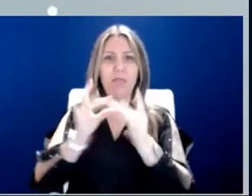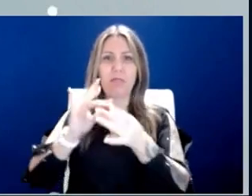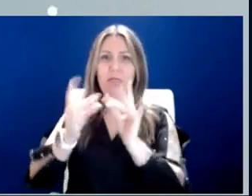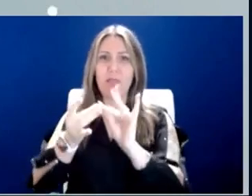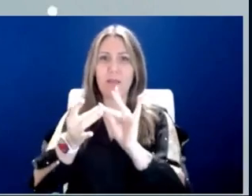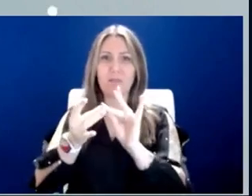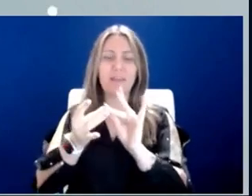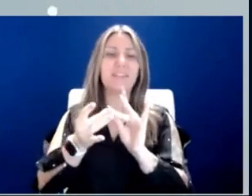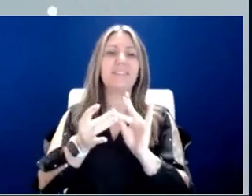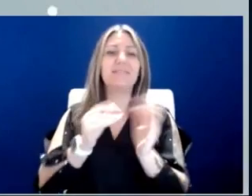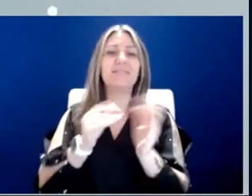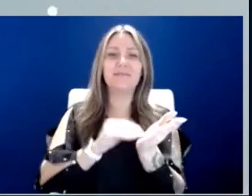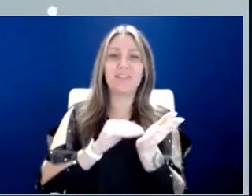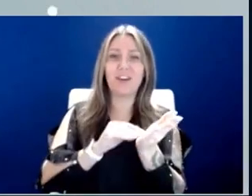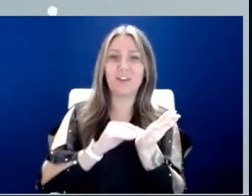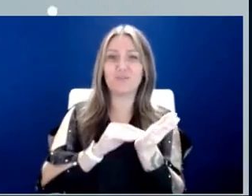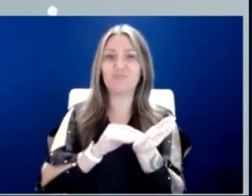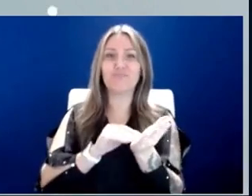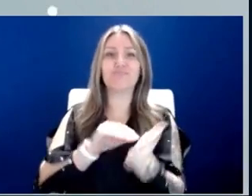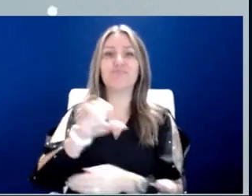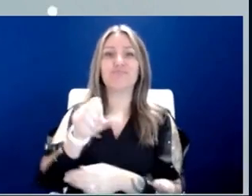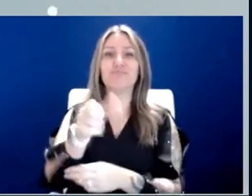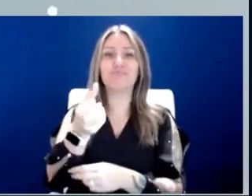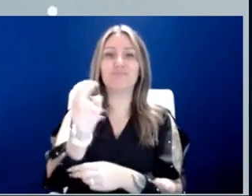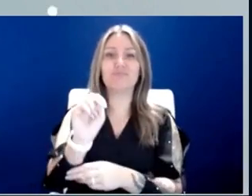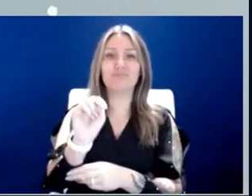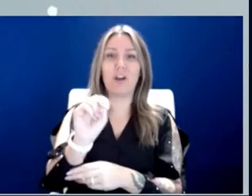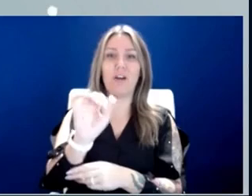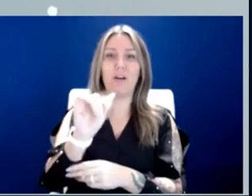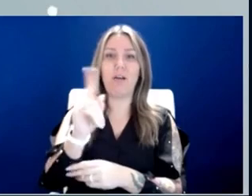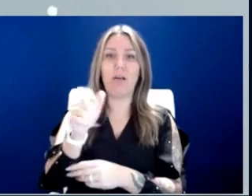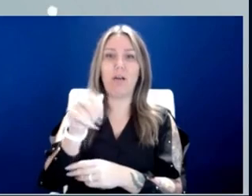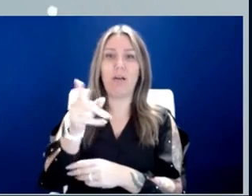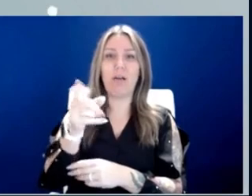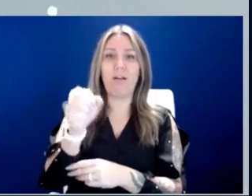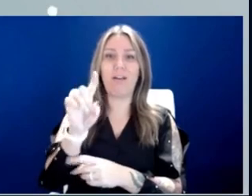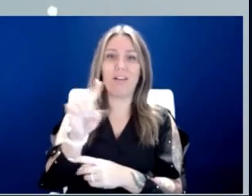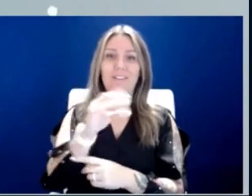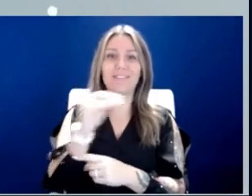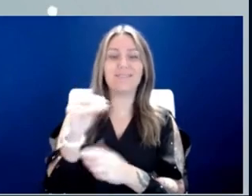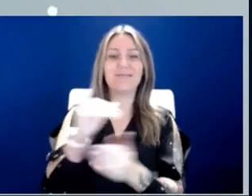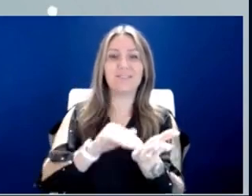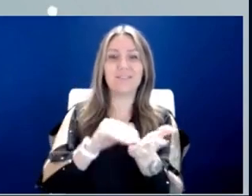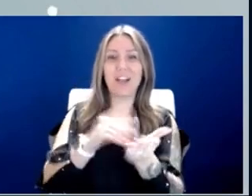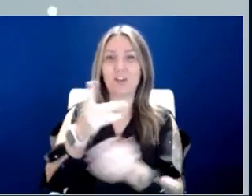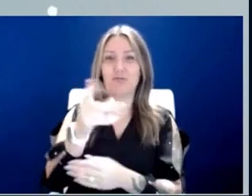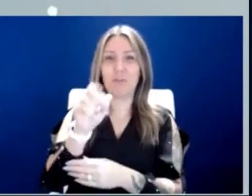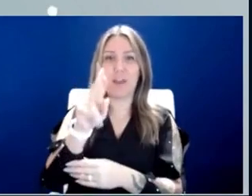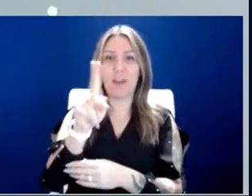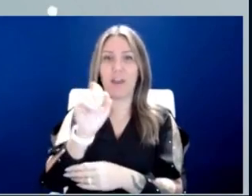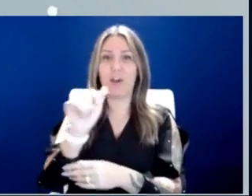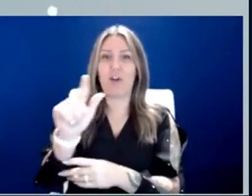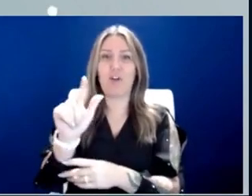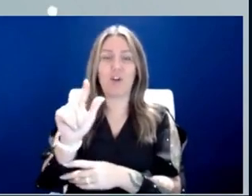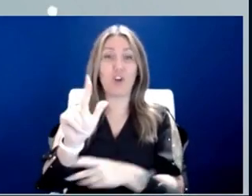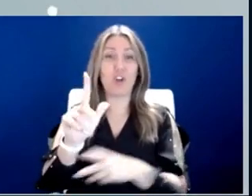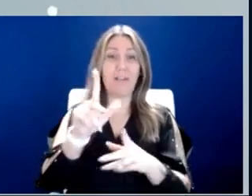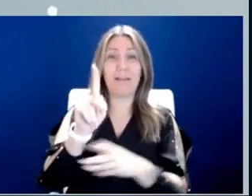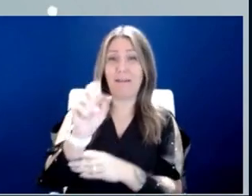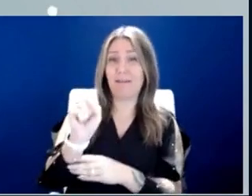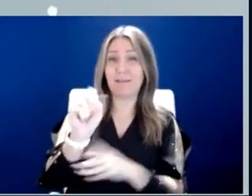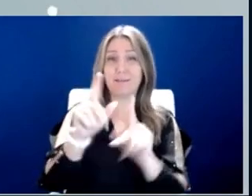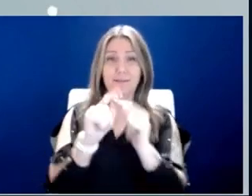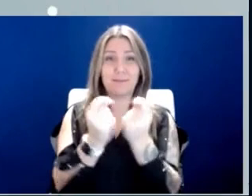also Dr. Jared Harrell, the head primary care team physician at Kansas Team Health. They are both here to take us behind